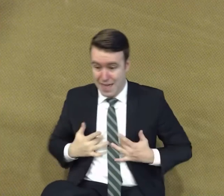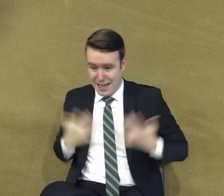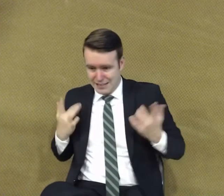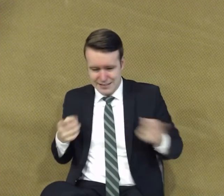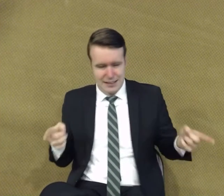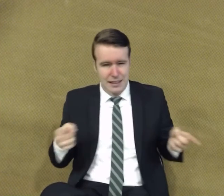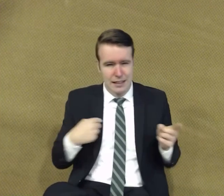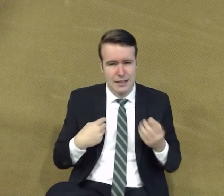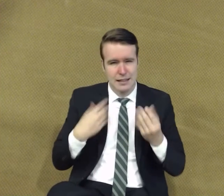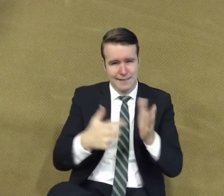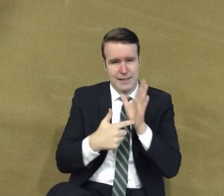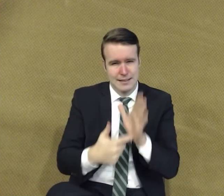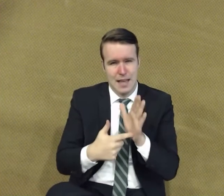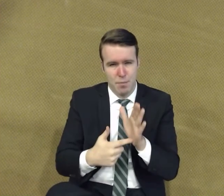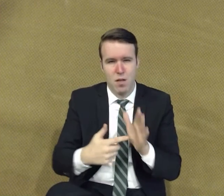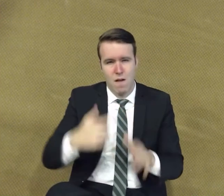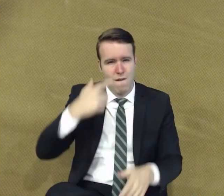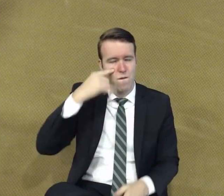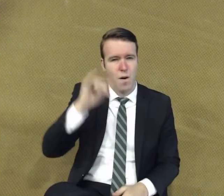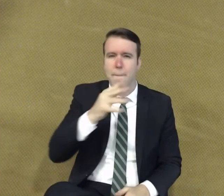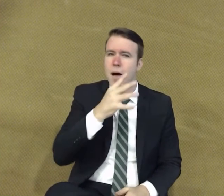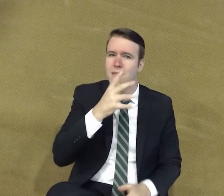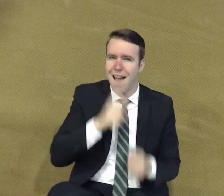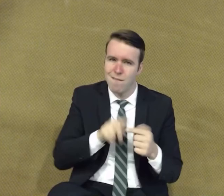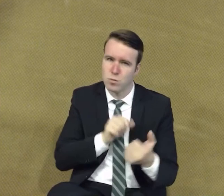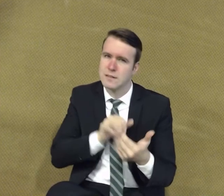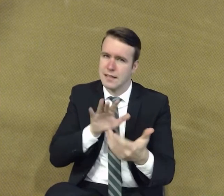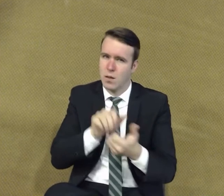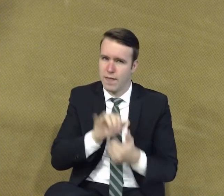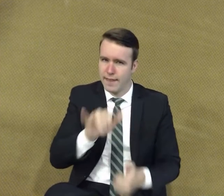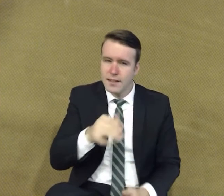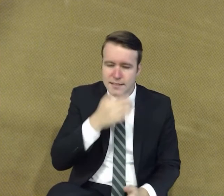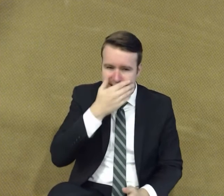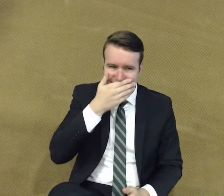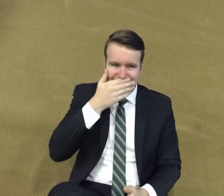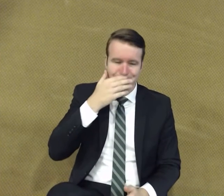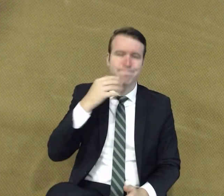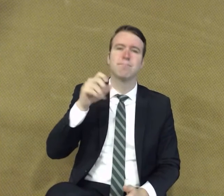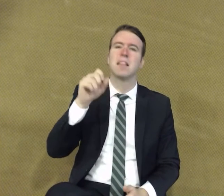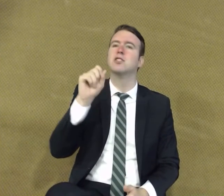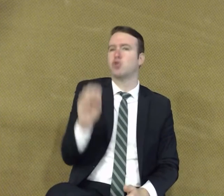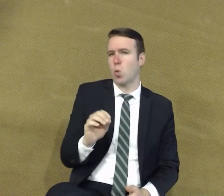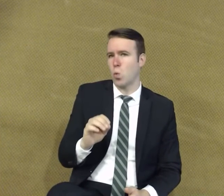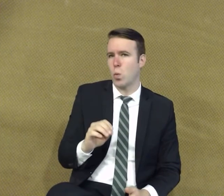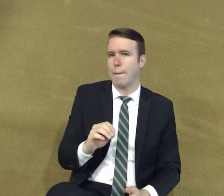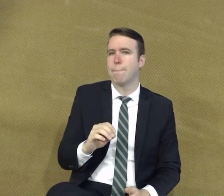to do with mothers. And so